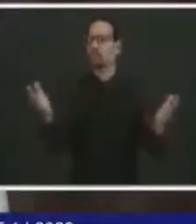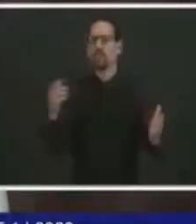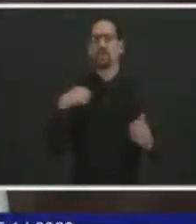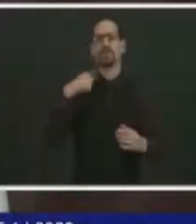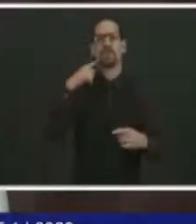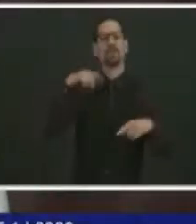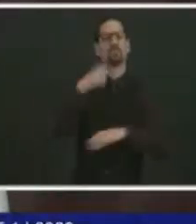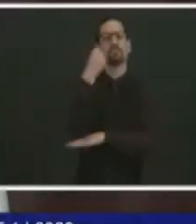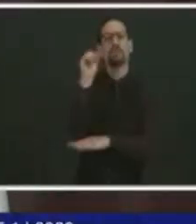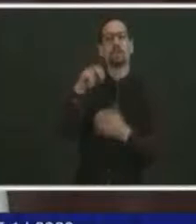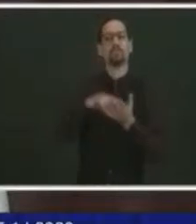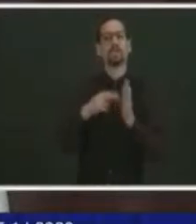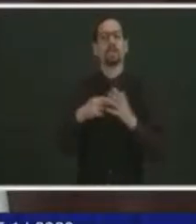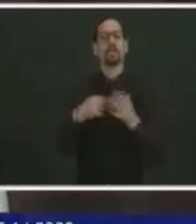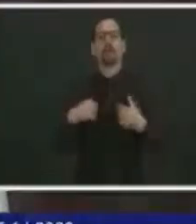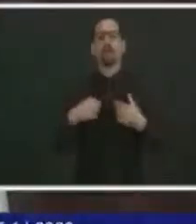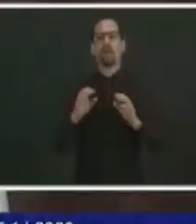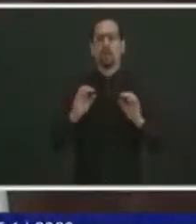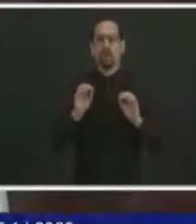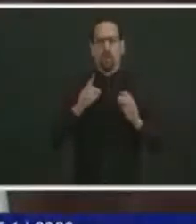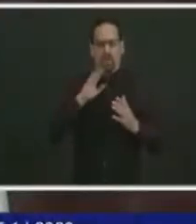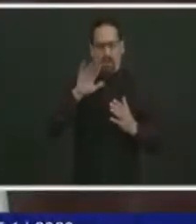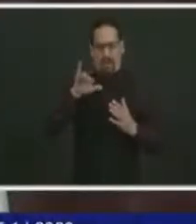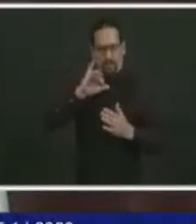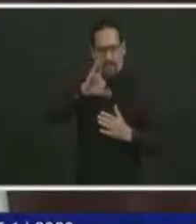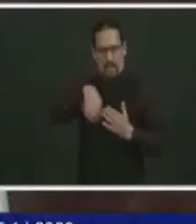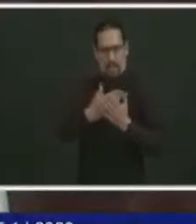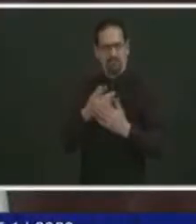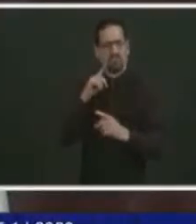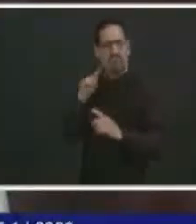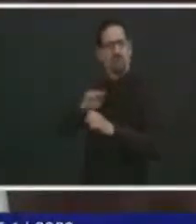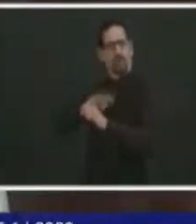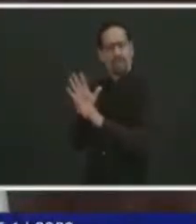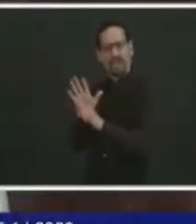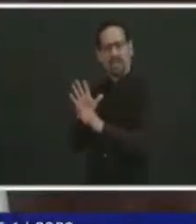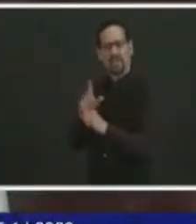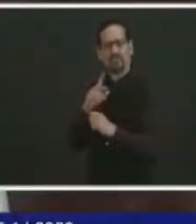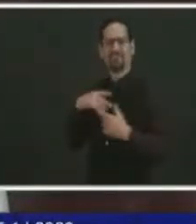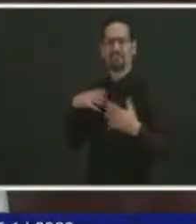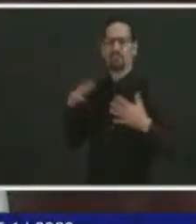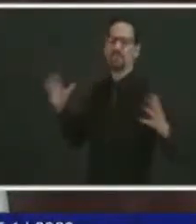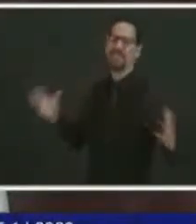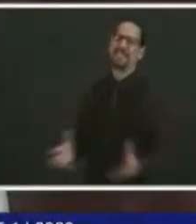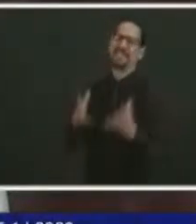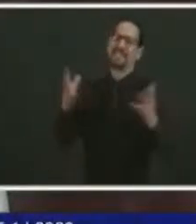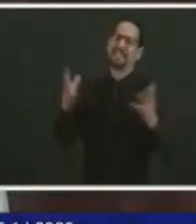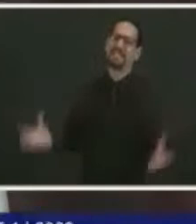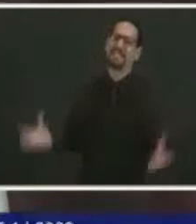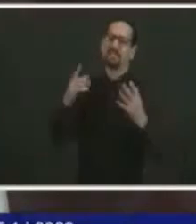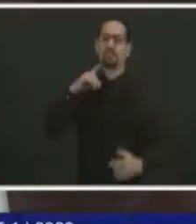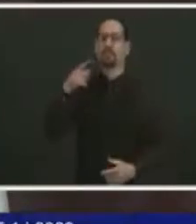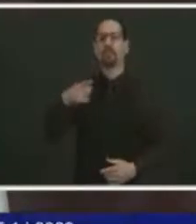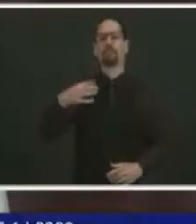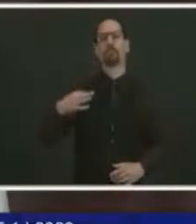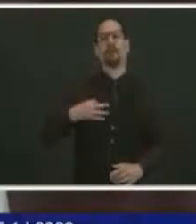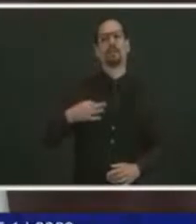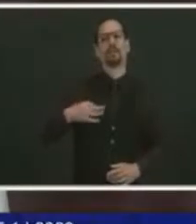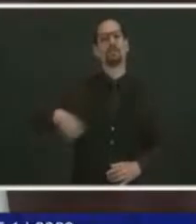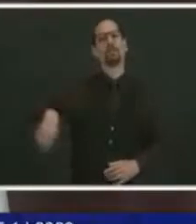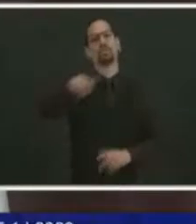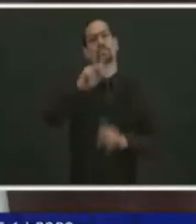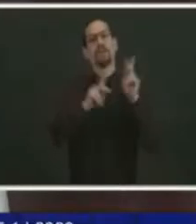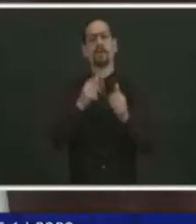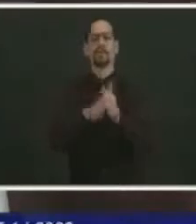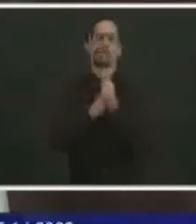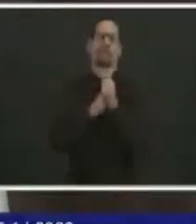this, our entire approach through COVID has been to encourage voluntary compliance, to not